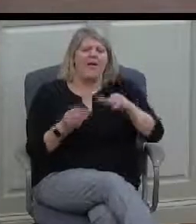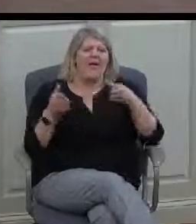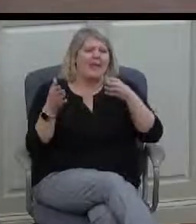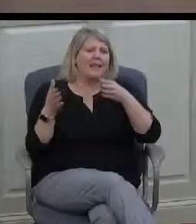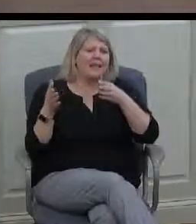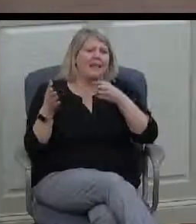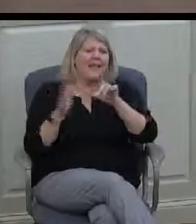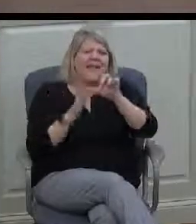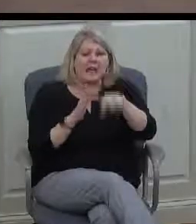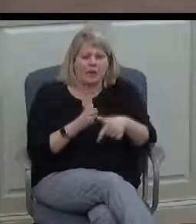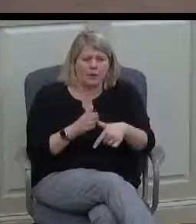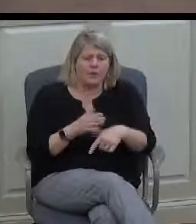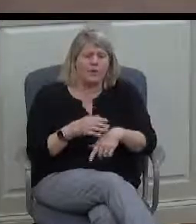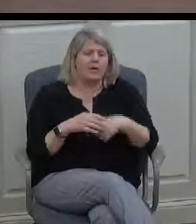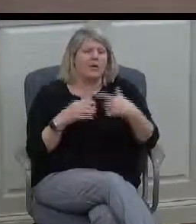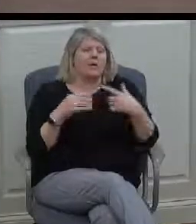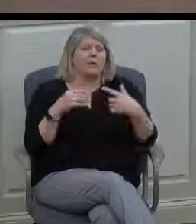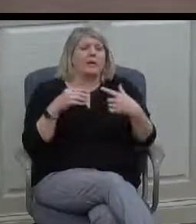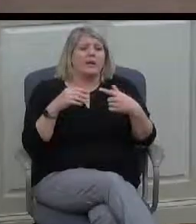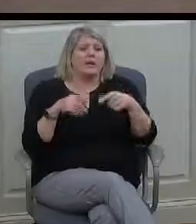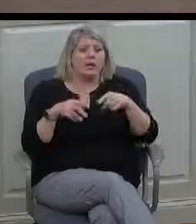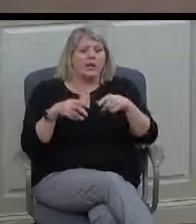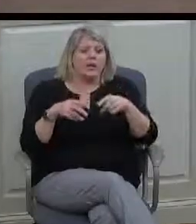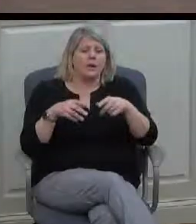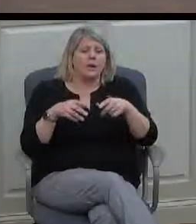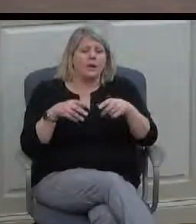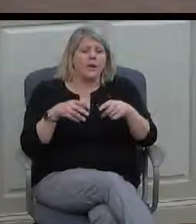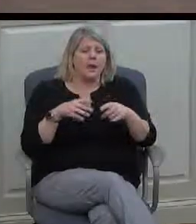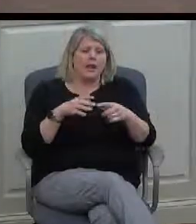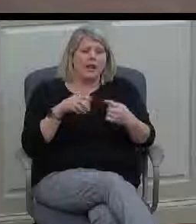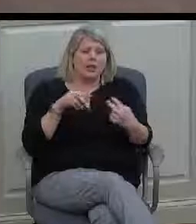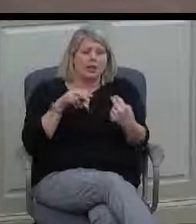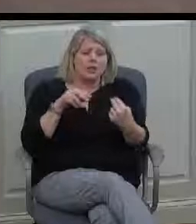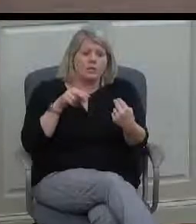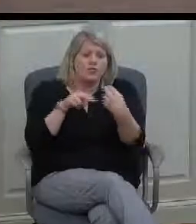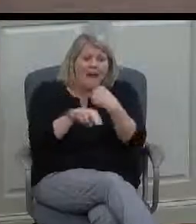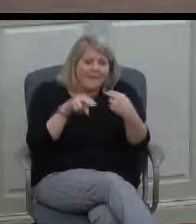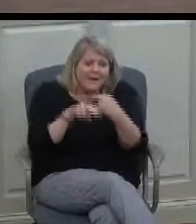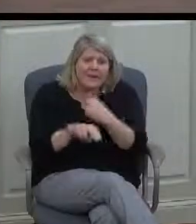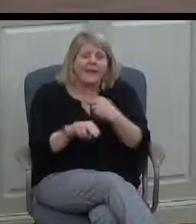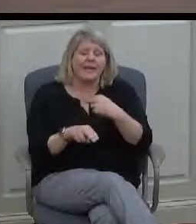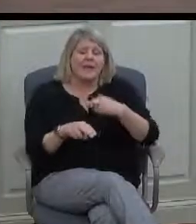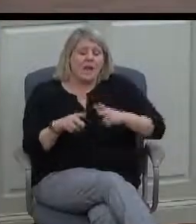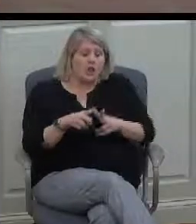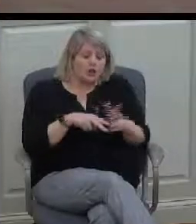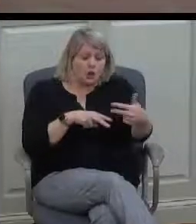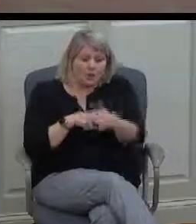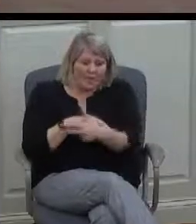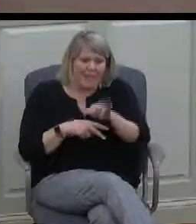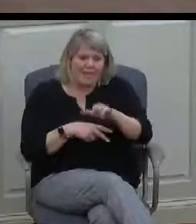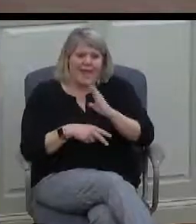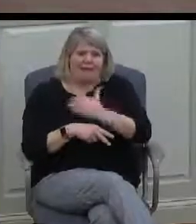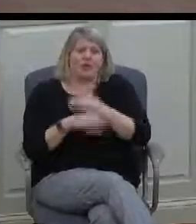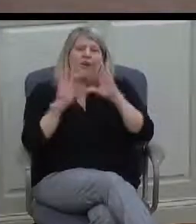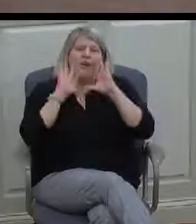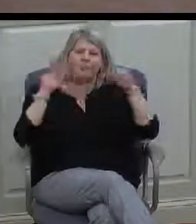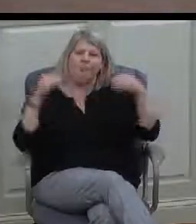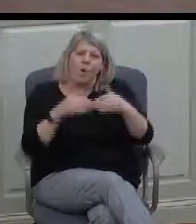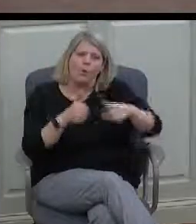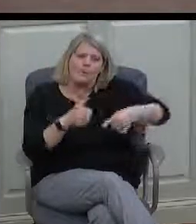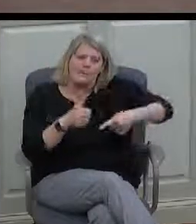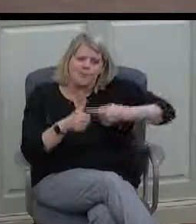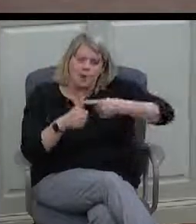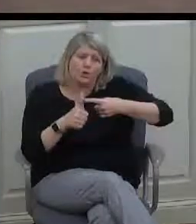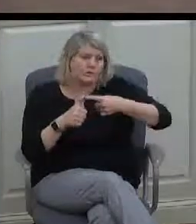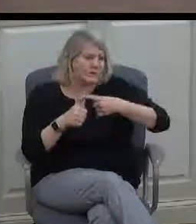turn lanes, the travel lanes was what we were focusing on this first round, to get that set and then kind of move forward with the details. Yeah,